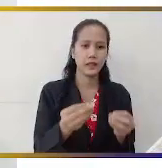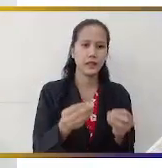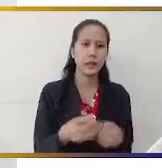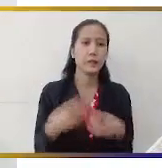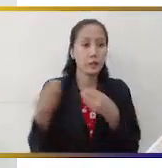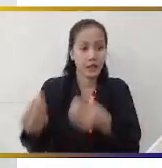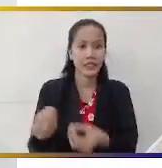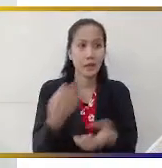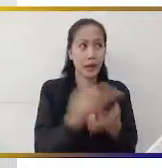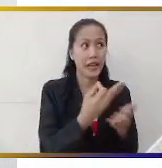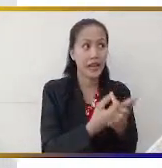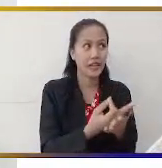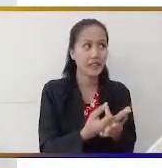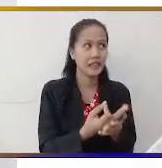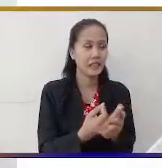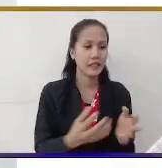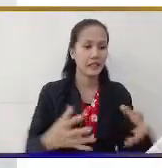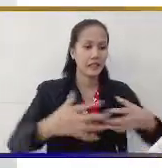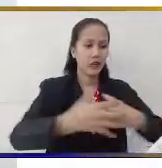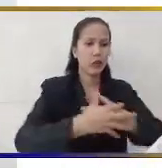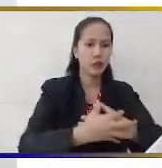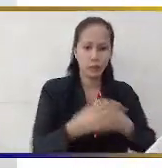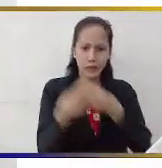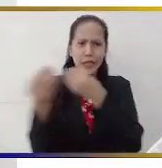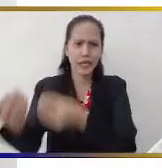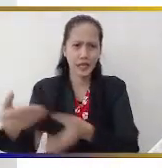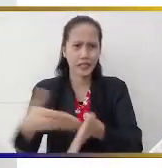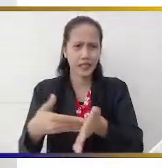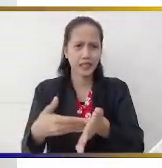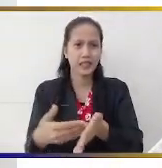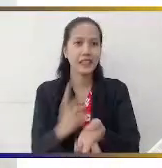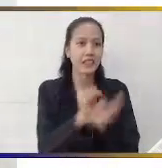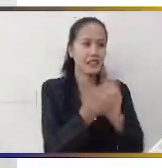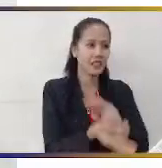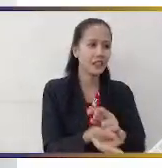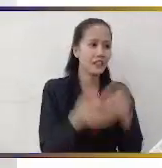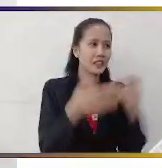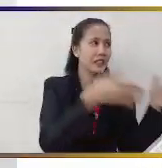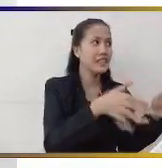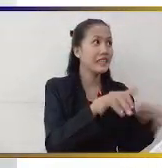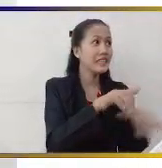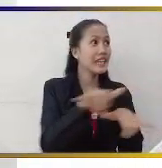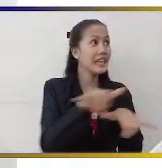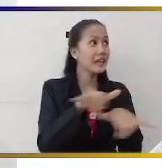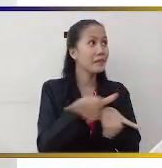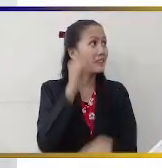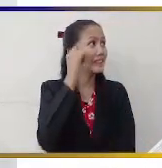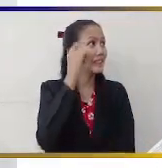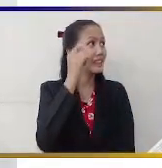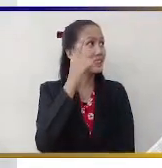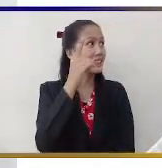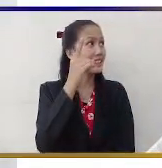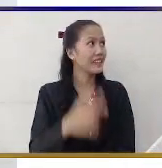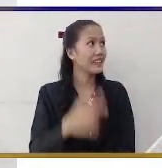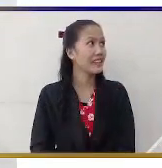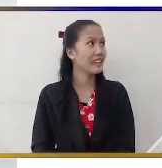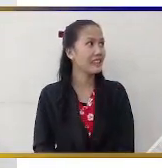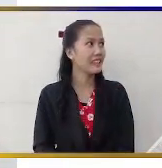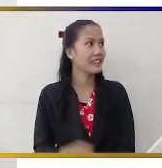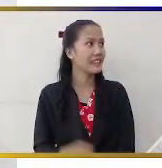value in it. But I started going, and pretty soon I was walking away from houses crying as I saw people were